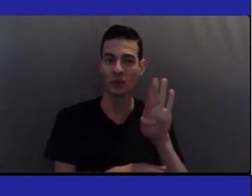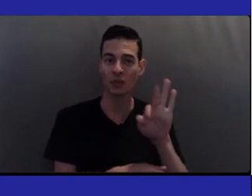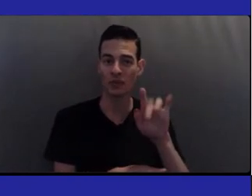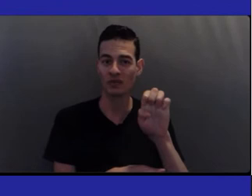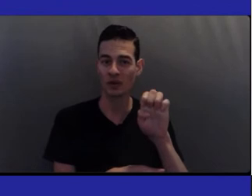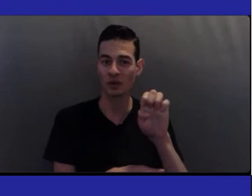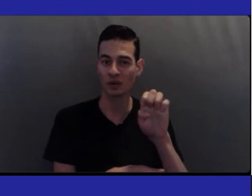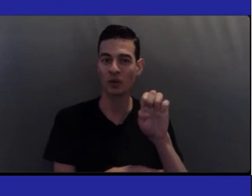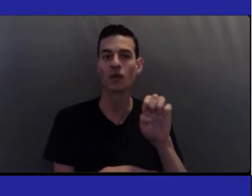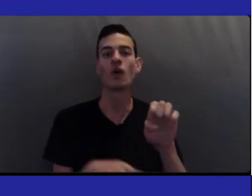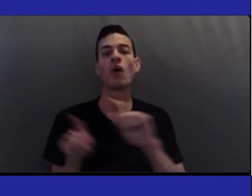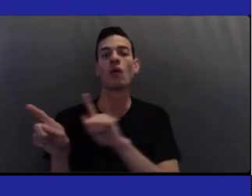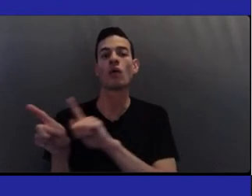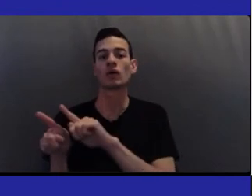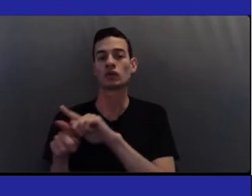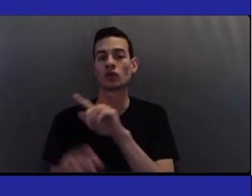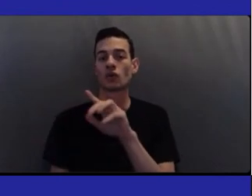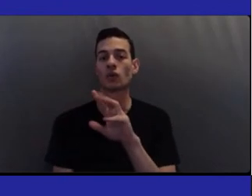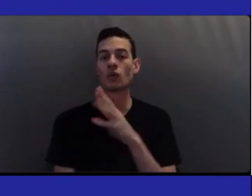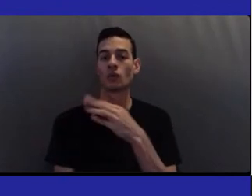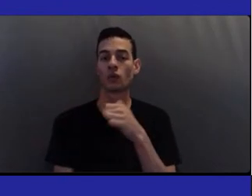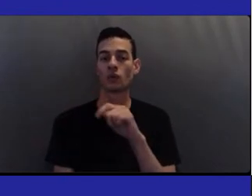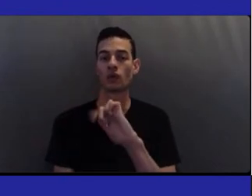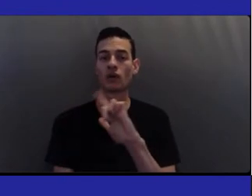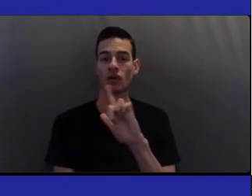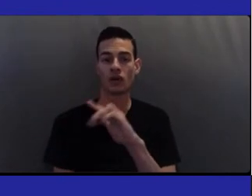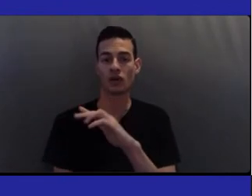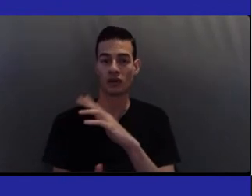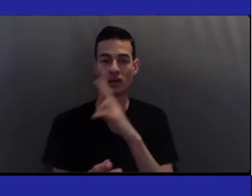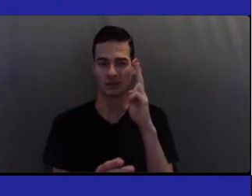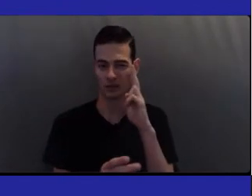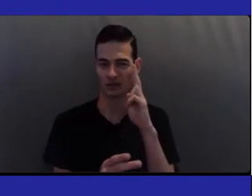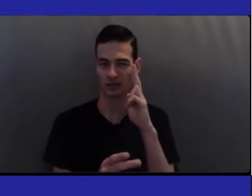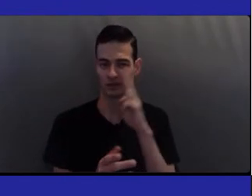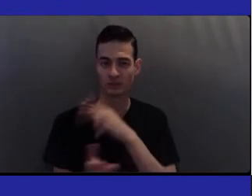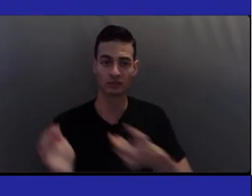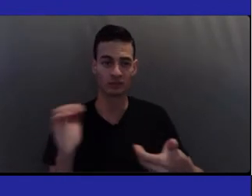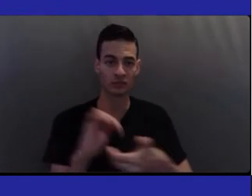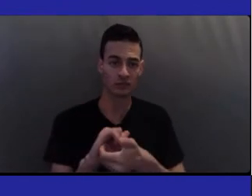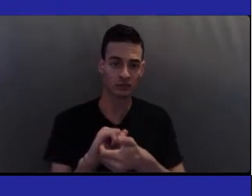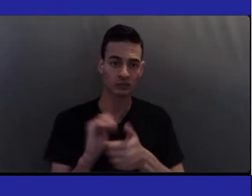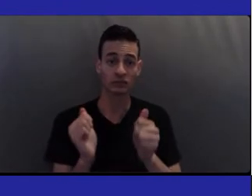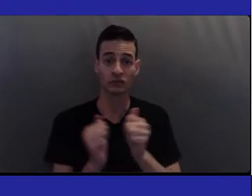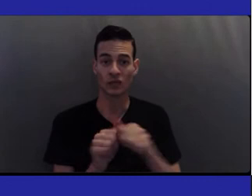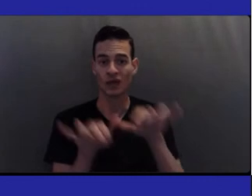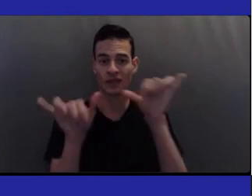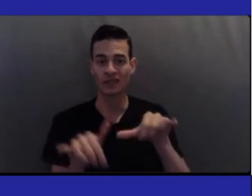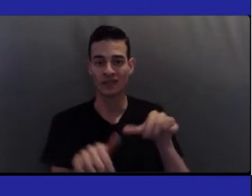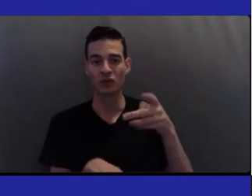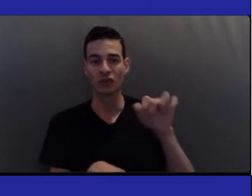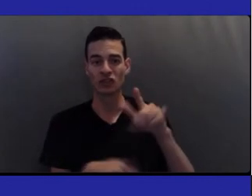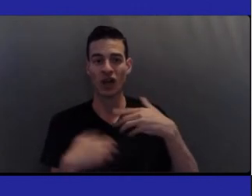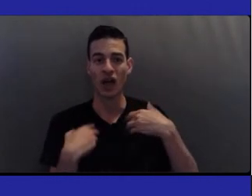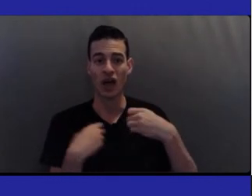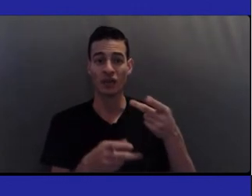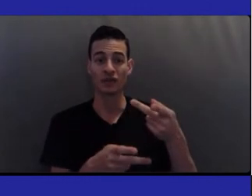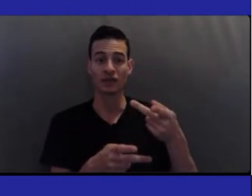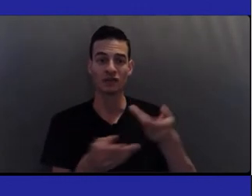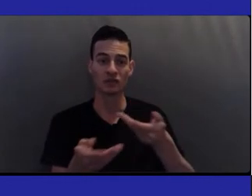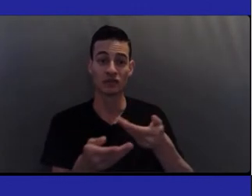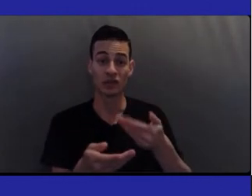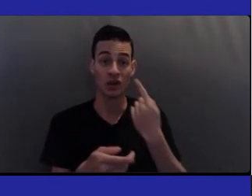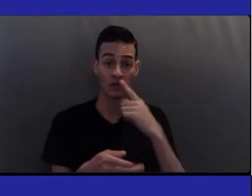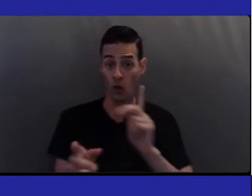Hospital in connection with the system's correctional health services initiative to treat its patients who require higher levels of care in